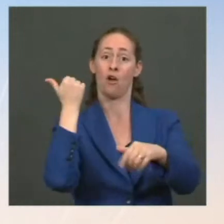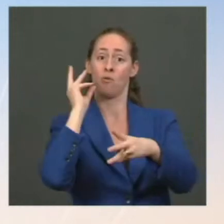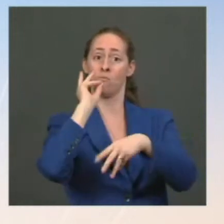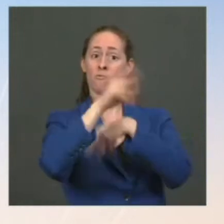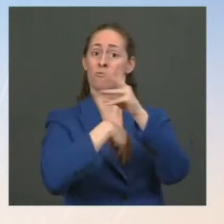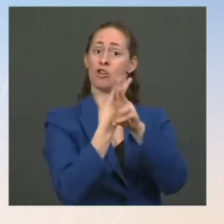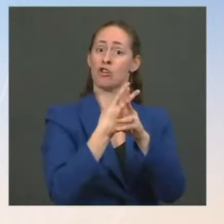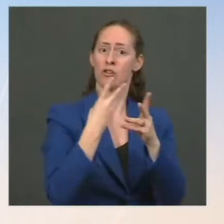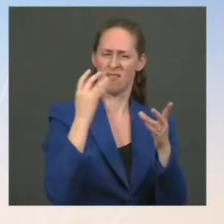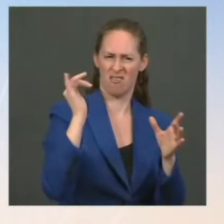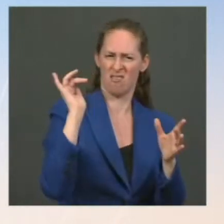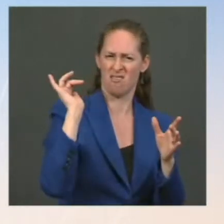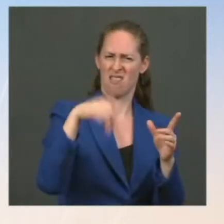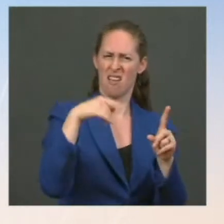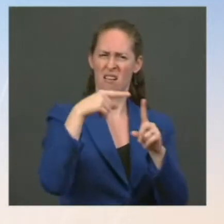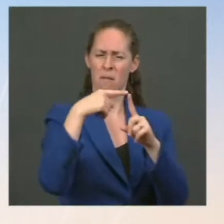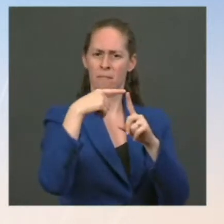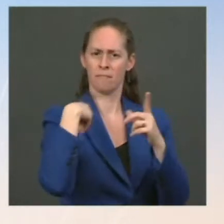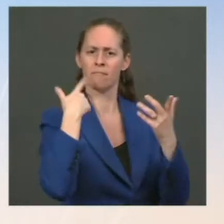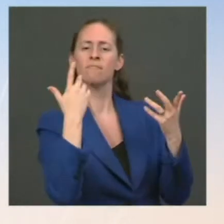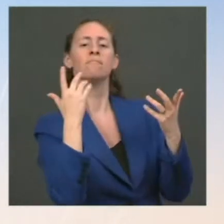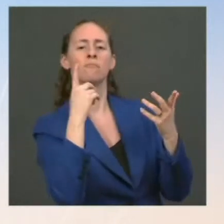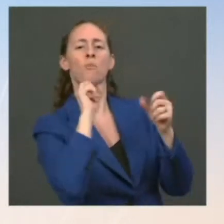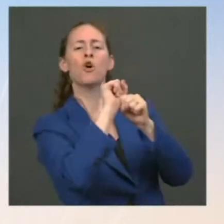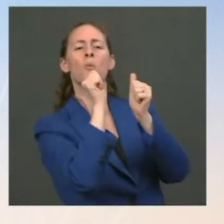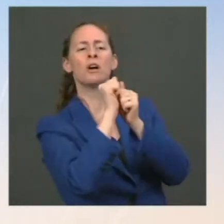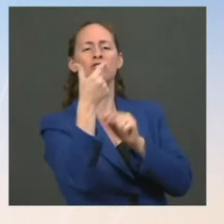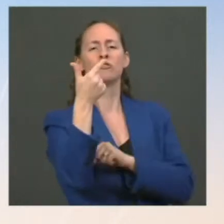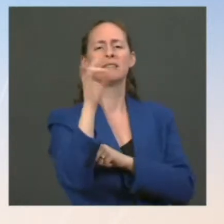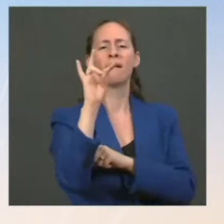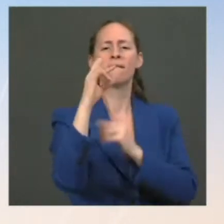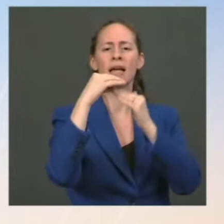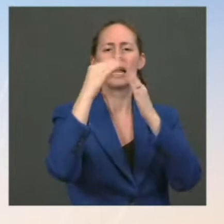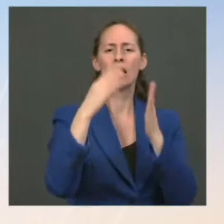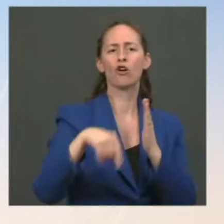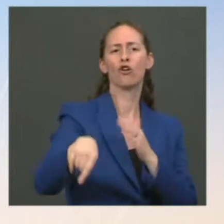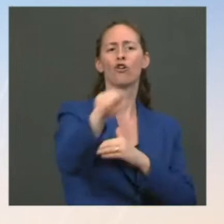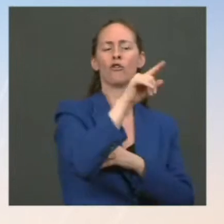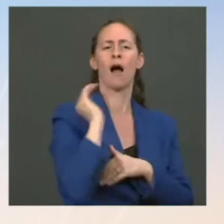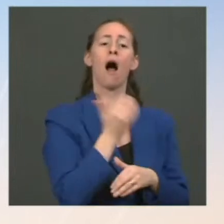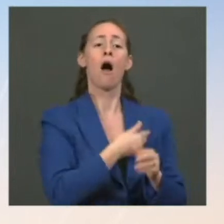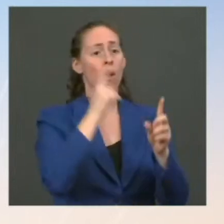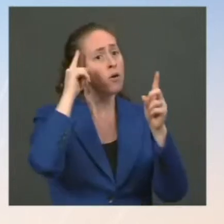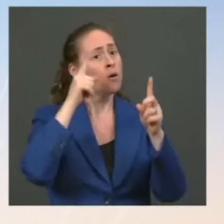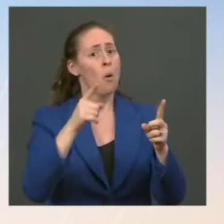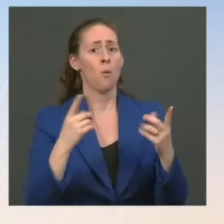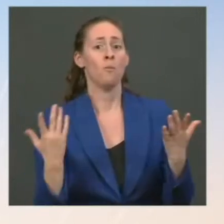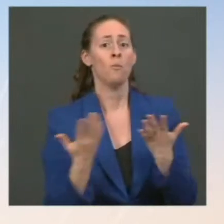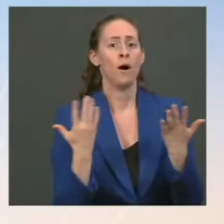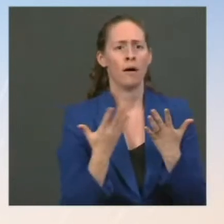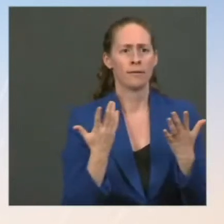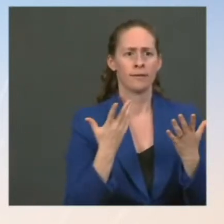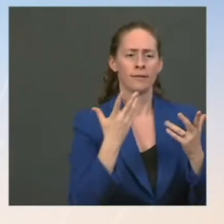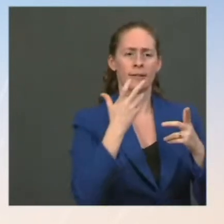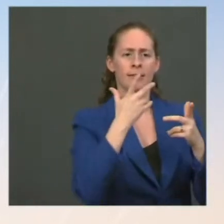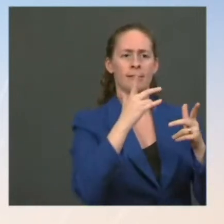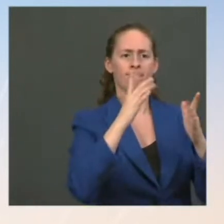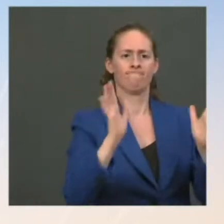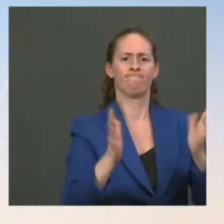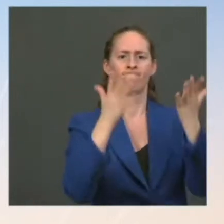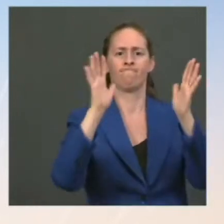we worked with the G7 and other leaders to begin to implement around the world and build that infrastructure around the